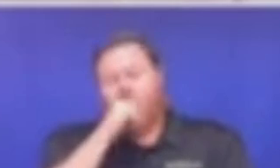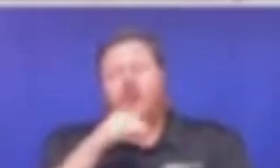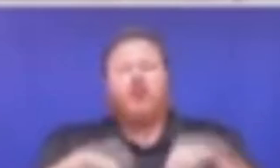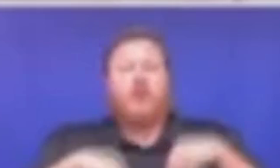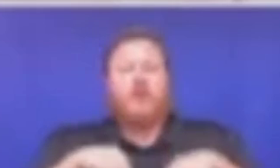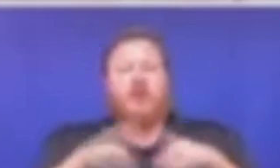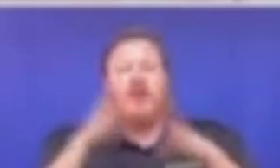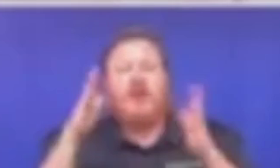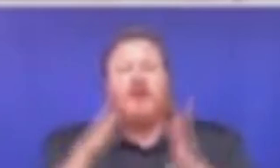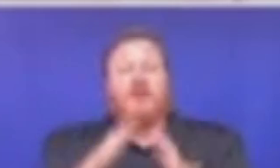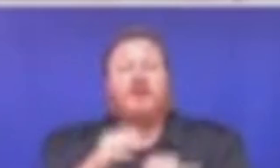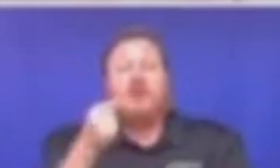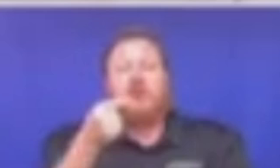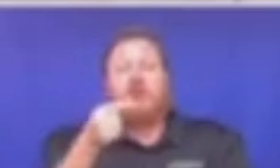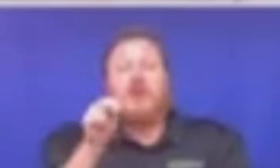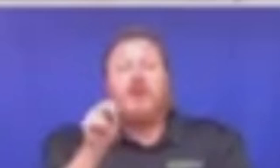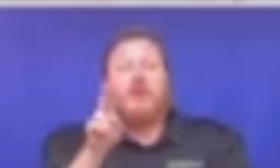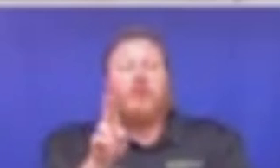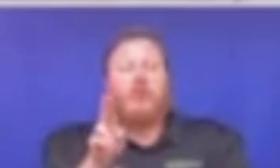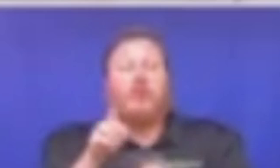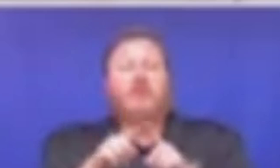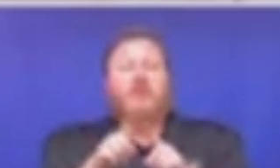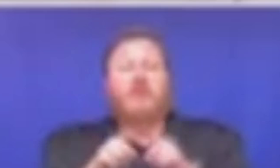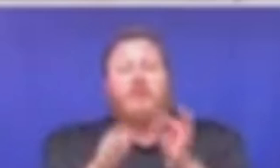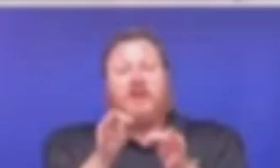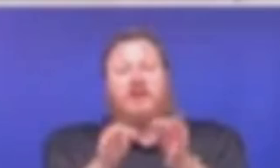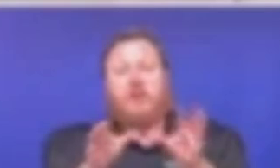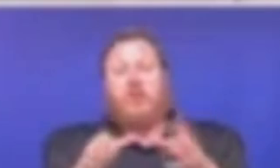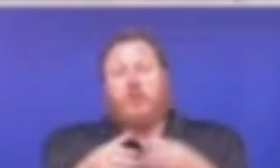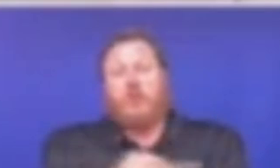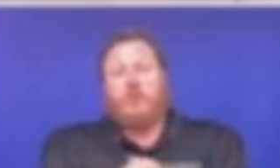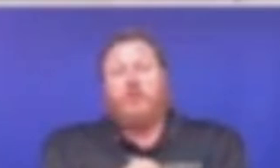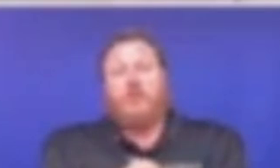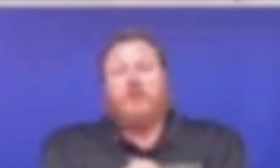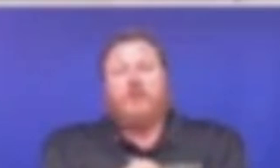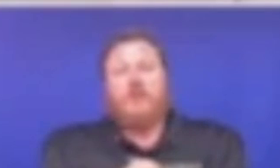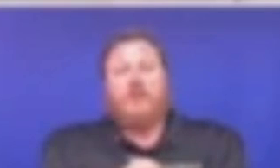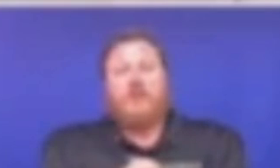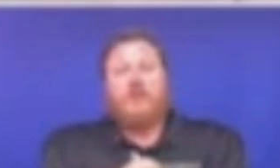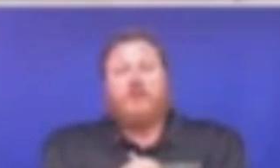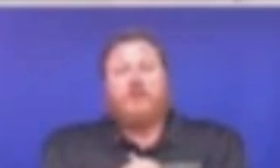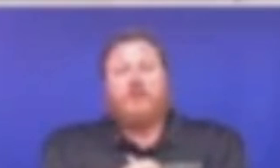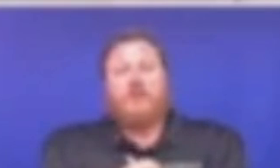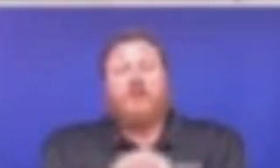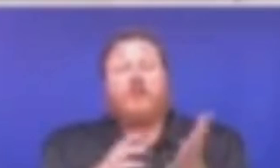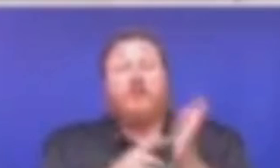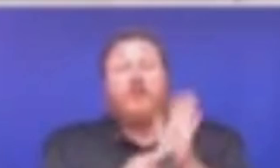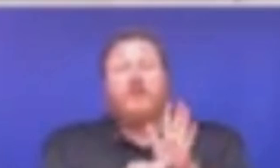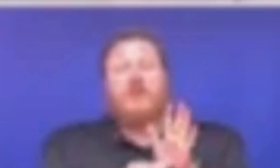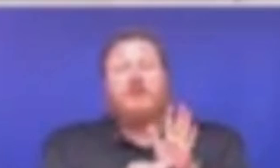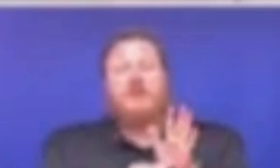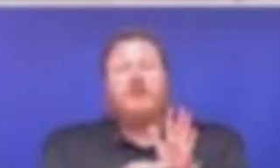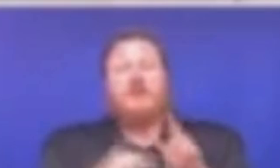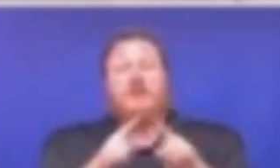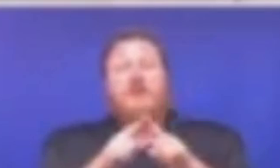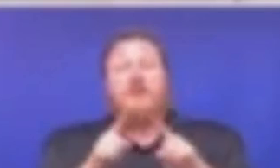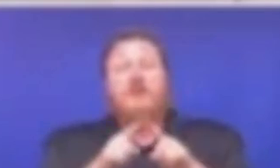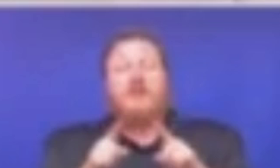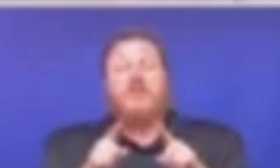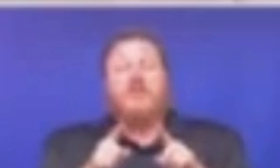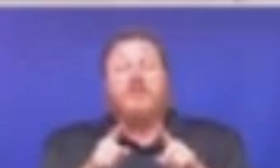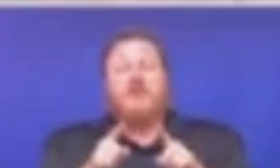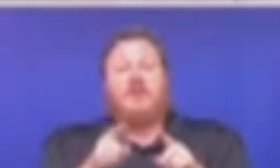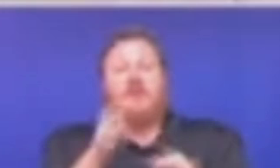is comprised of parties from across the political spectrum, representing a range of political